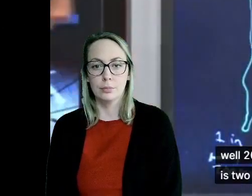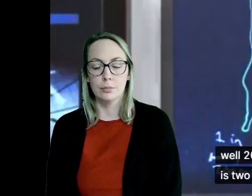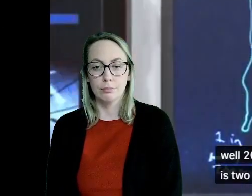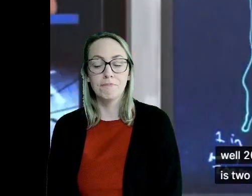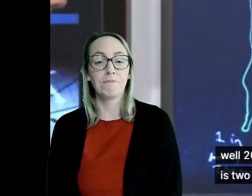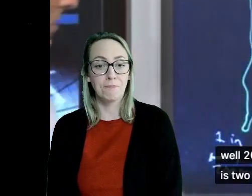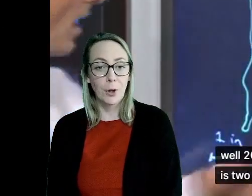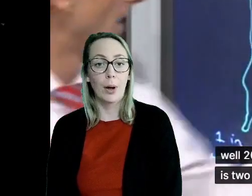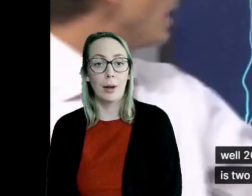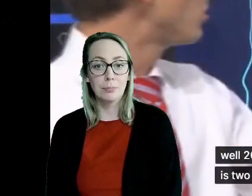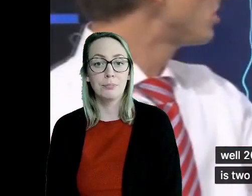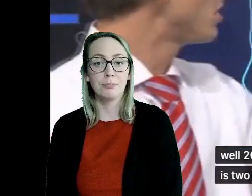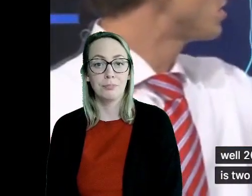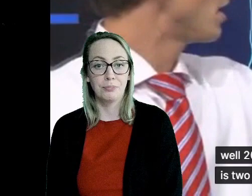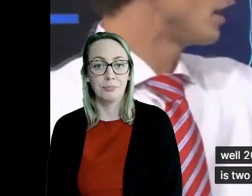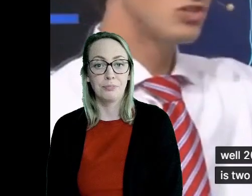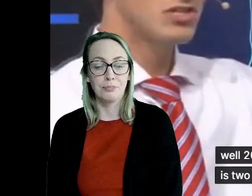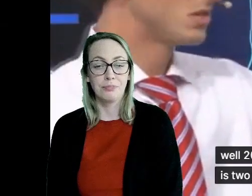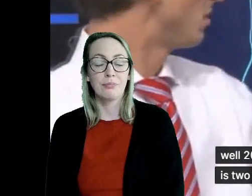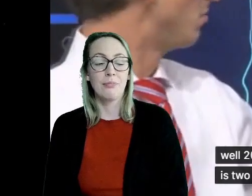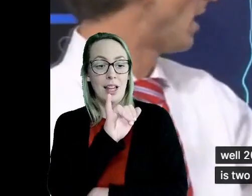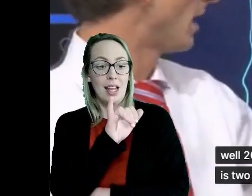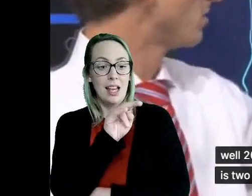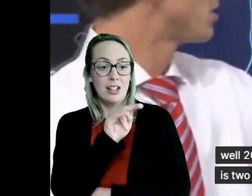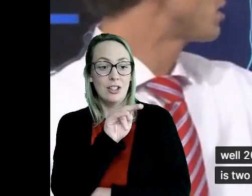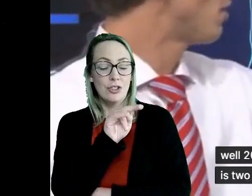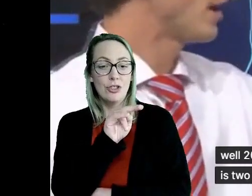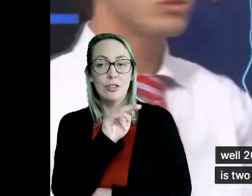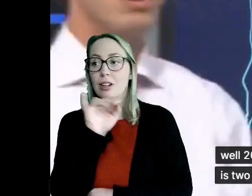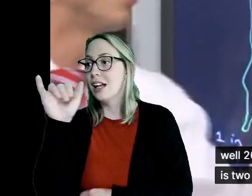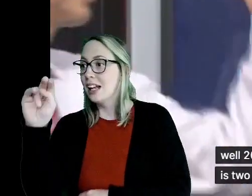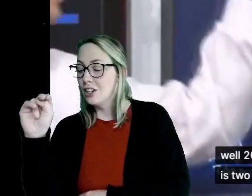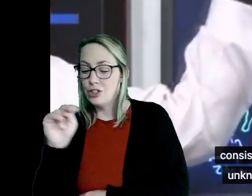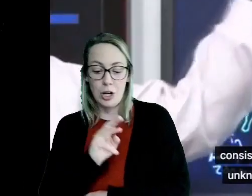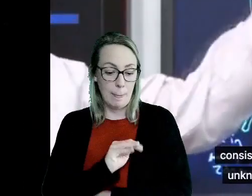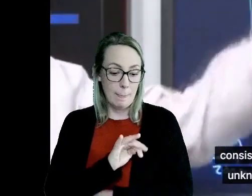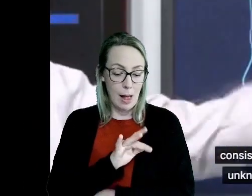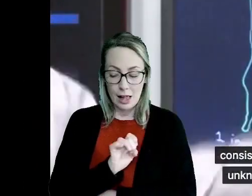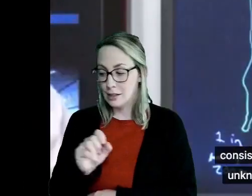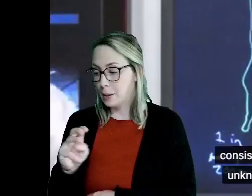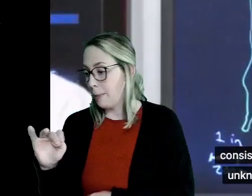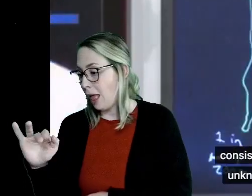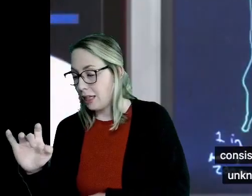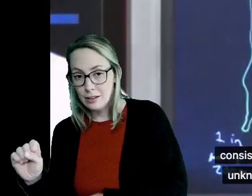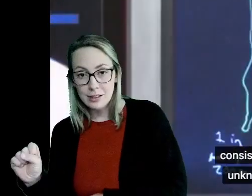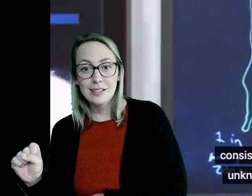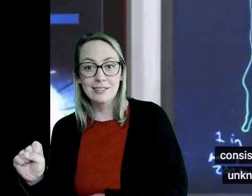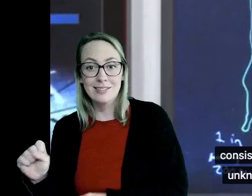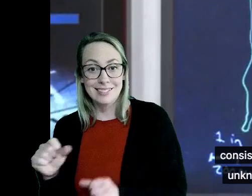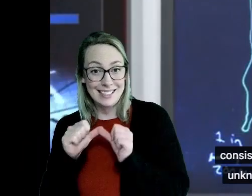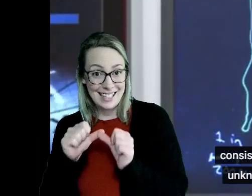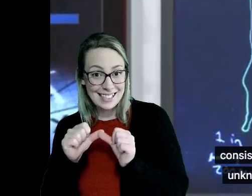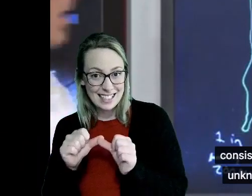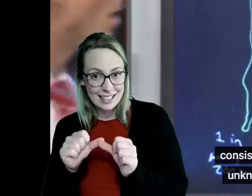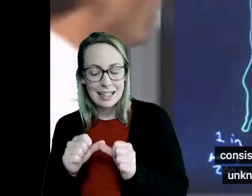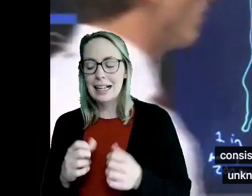Okay. So we've got inches is to inches, miles is to miles. We were consistent, and now we can